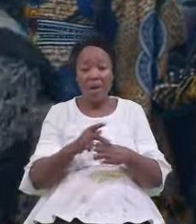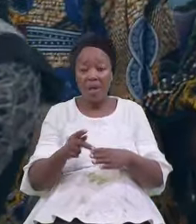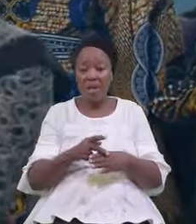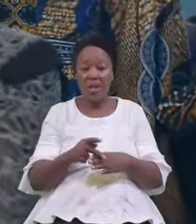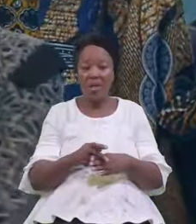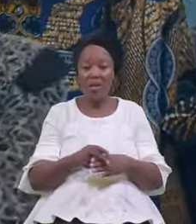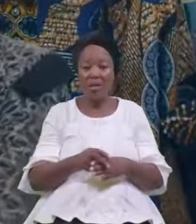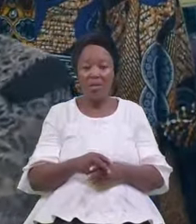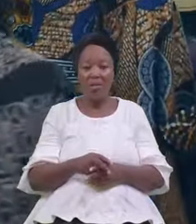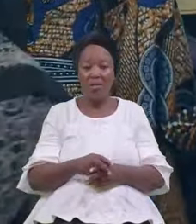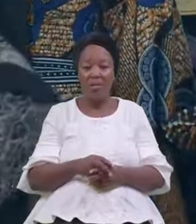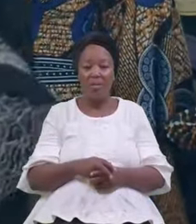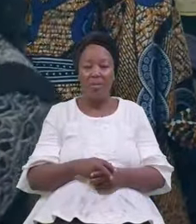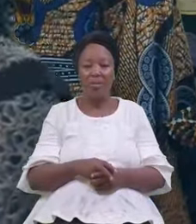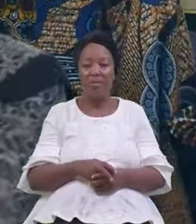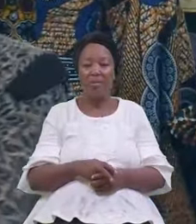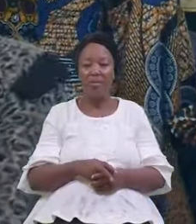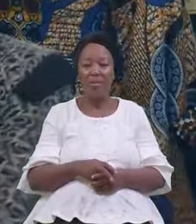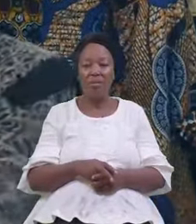The world is not saved.